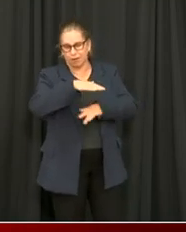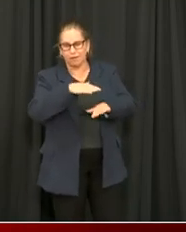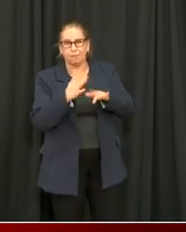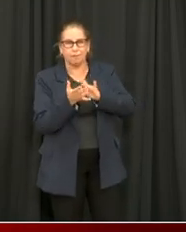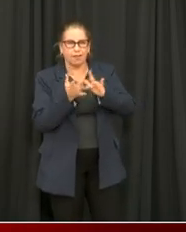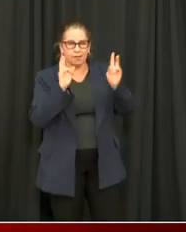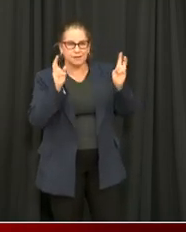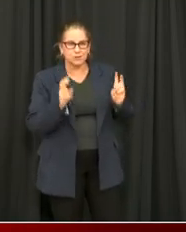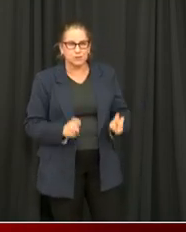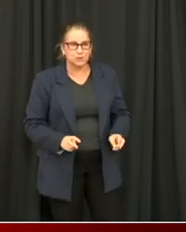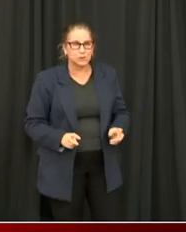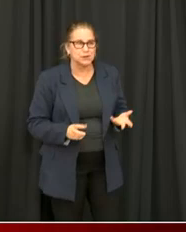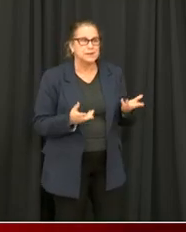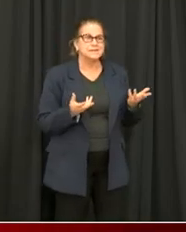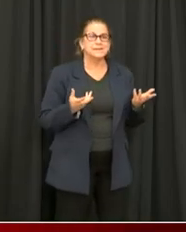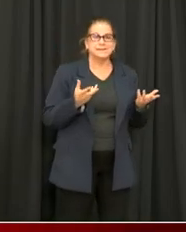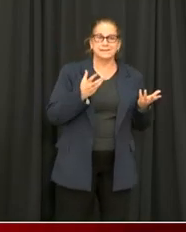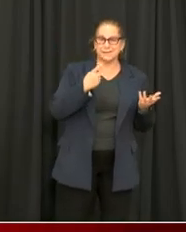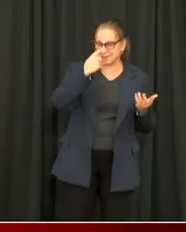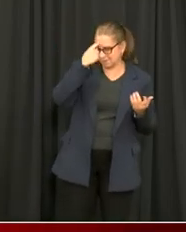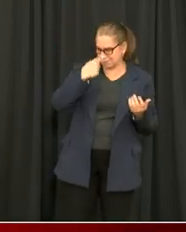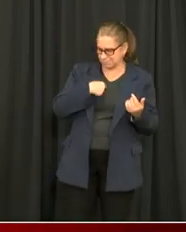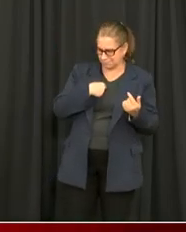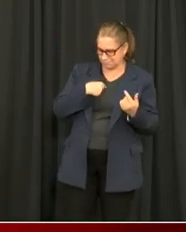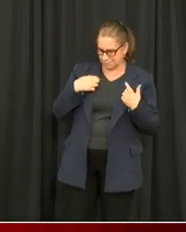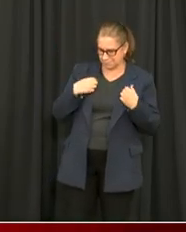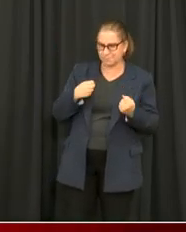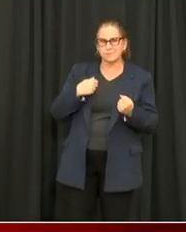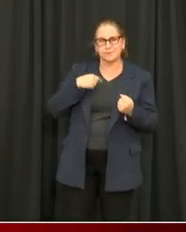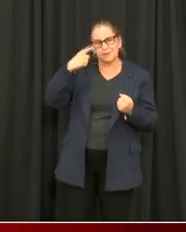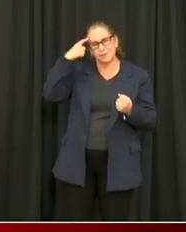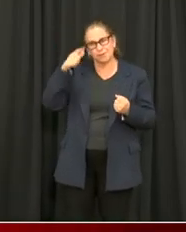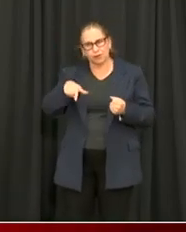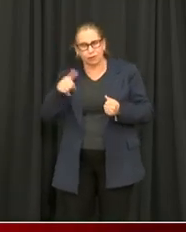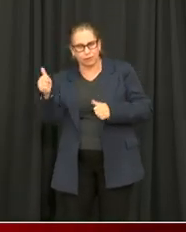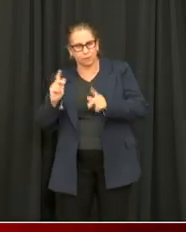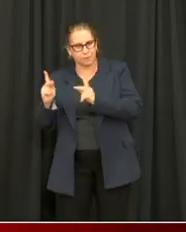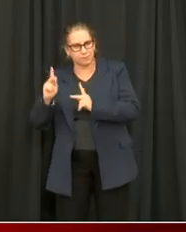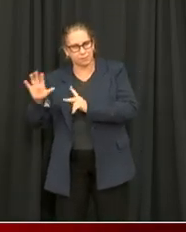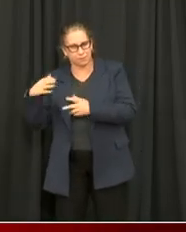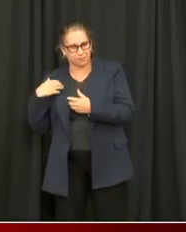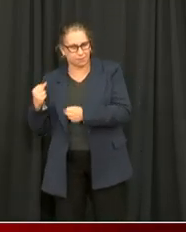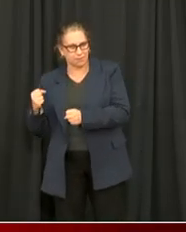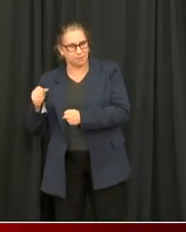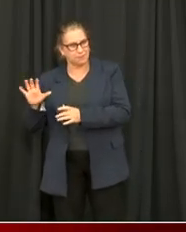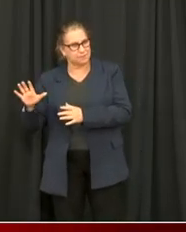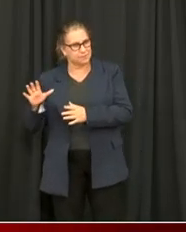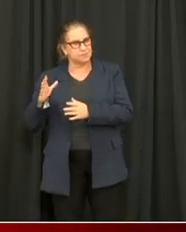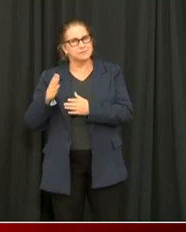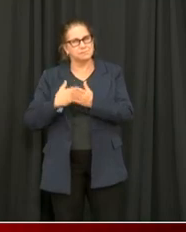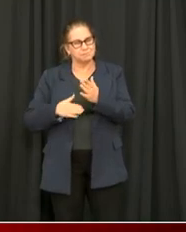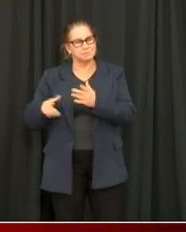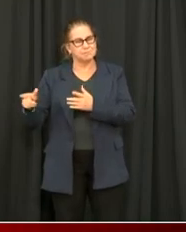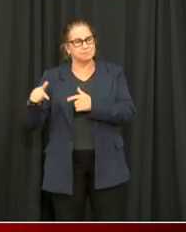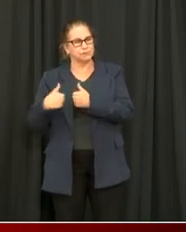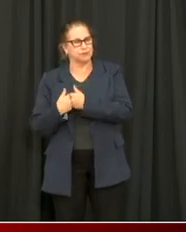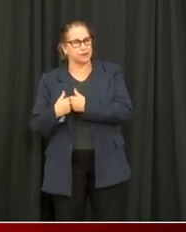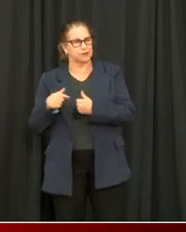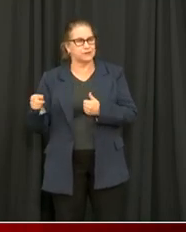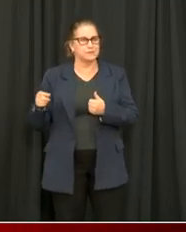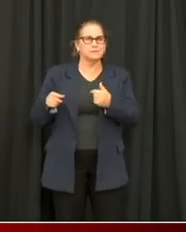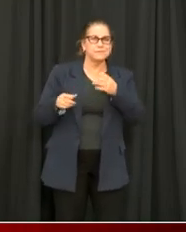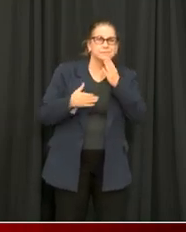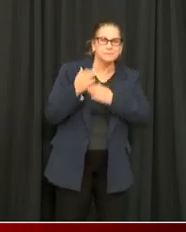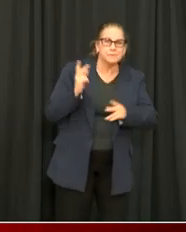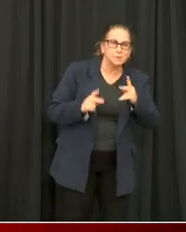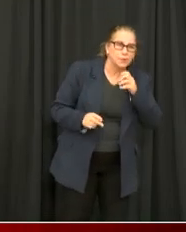the essential workers, the healthcare workers, the people who have some underlying condition, the elderly, all